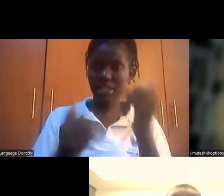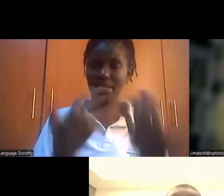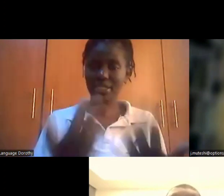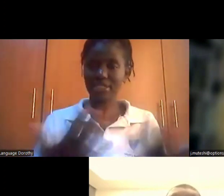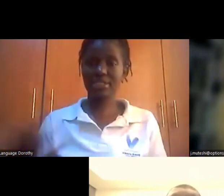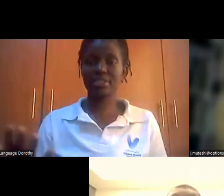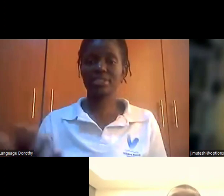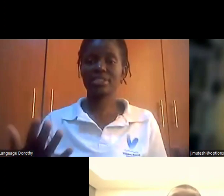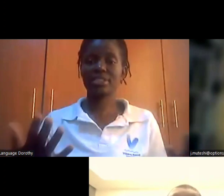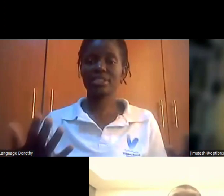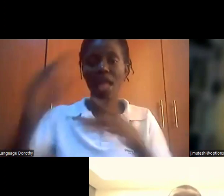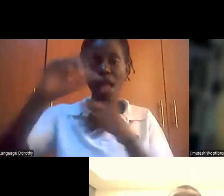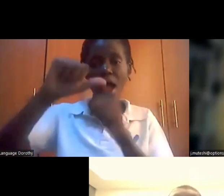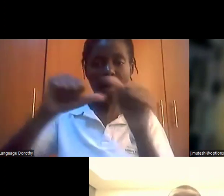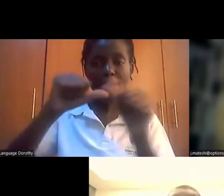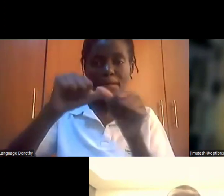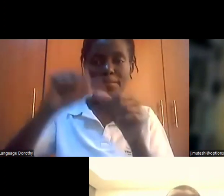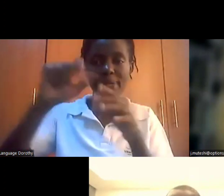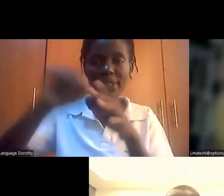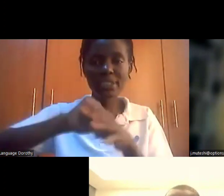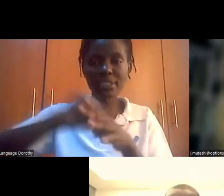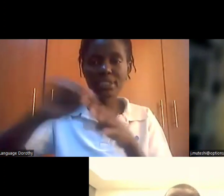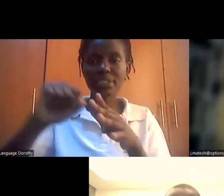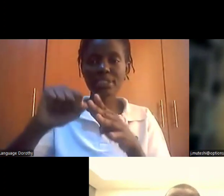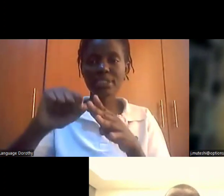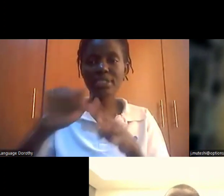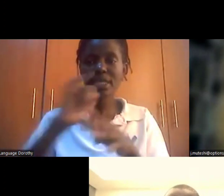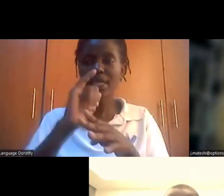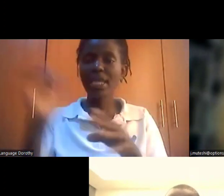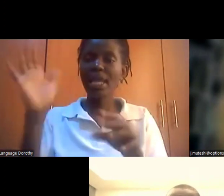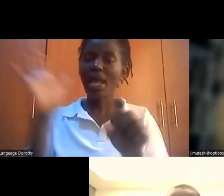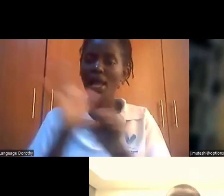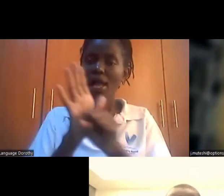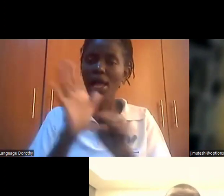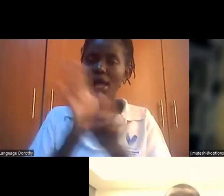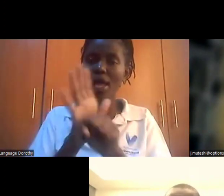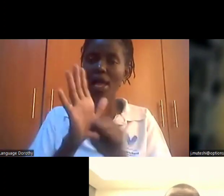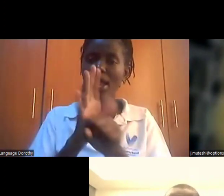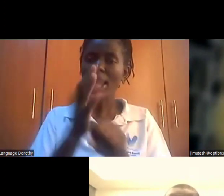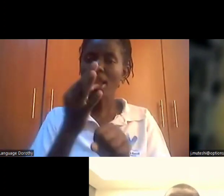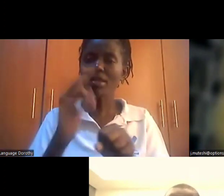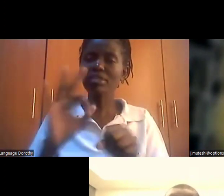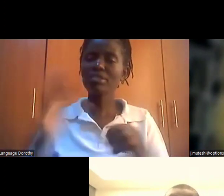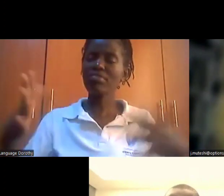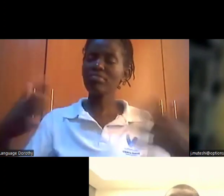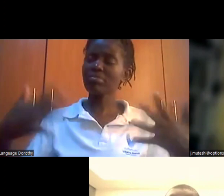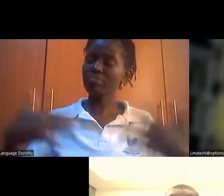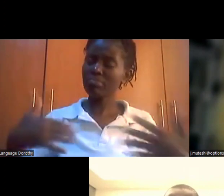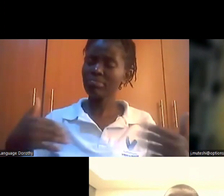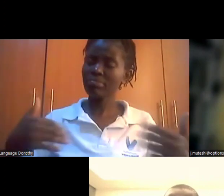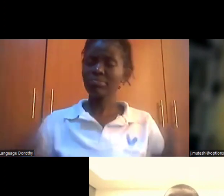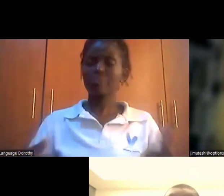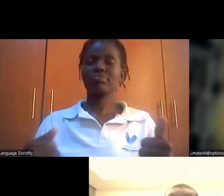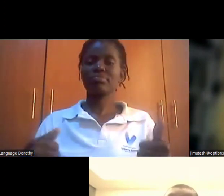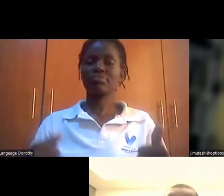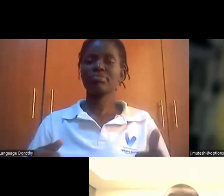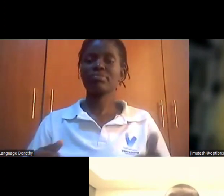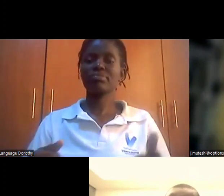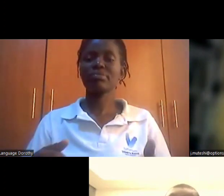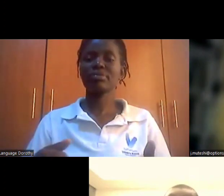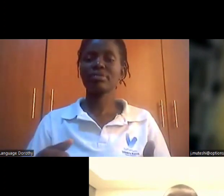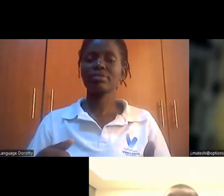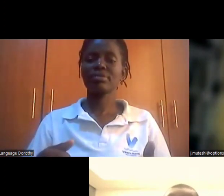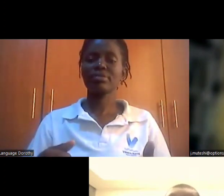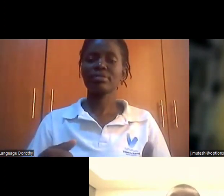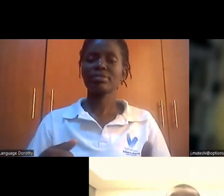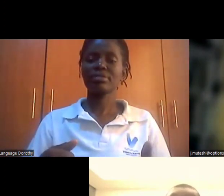training, is that a lot of there was a lot of confidence in the training. So people, the trainees were able to